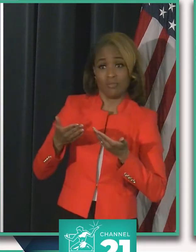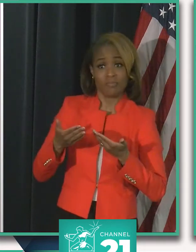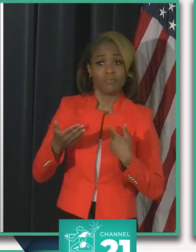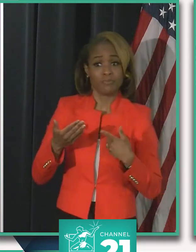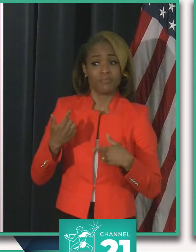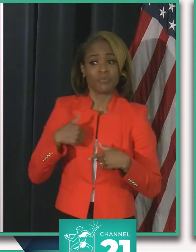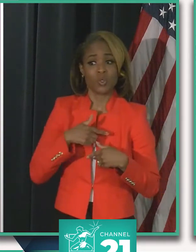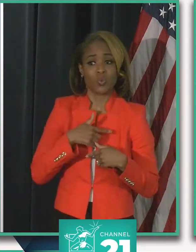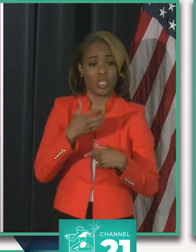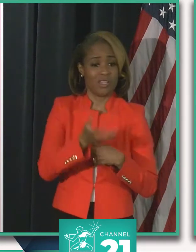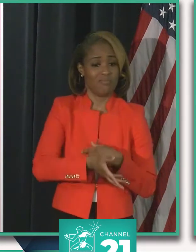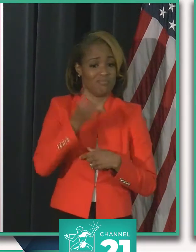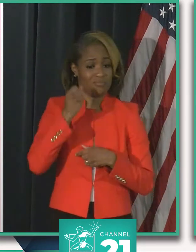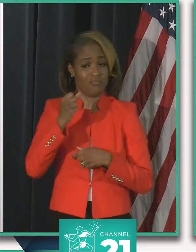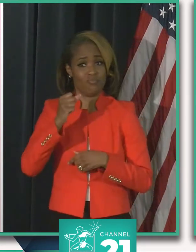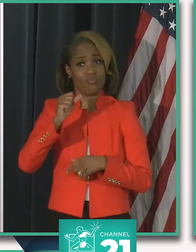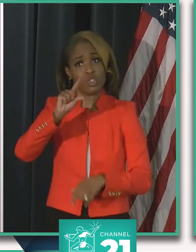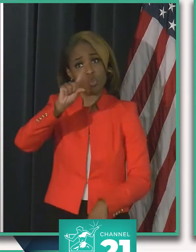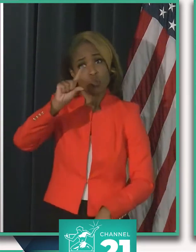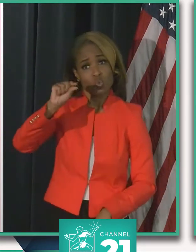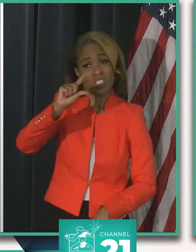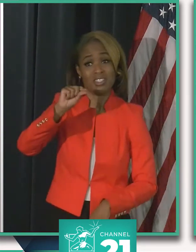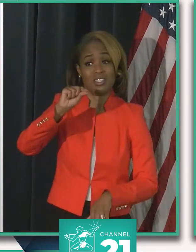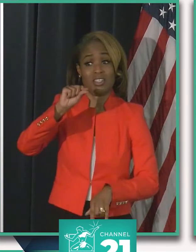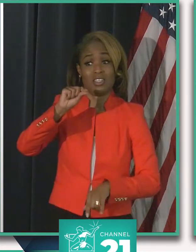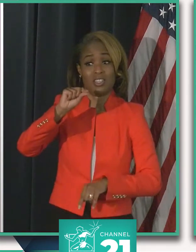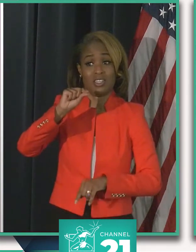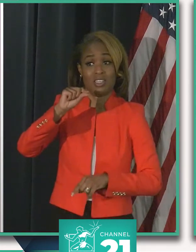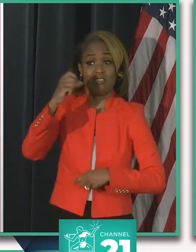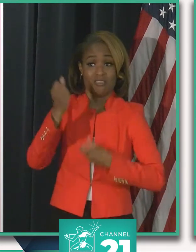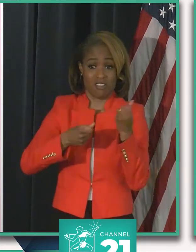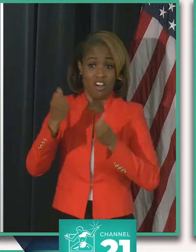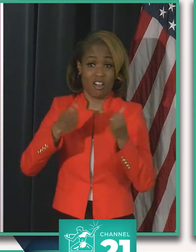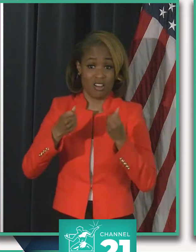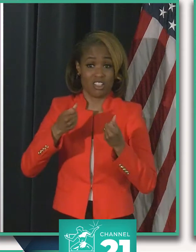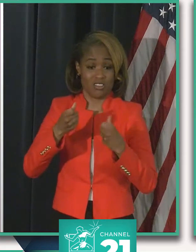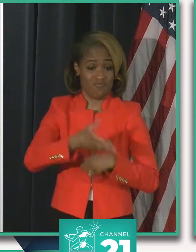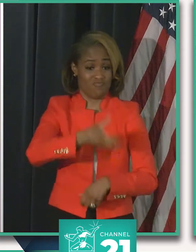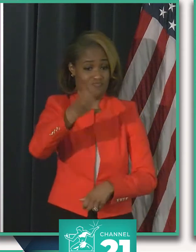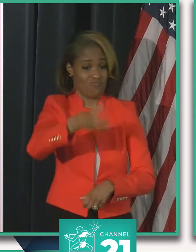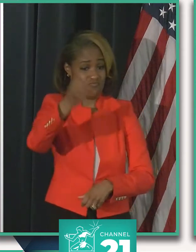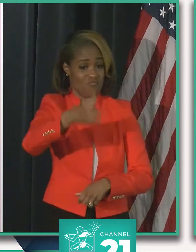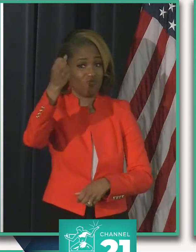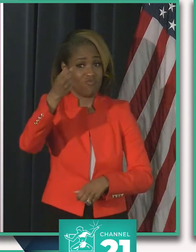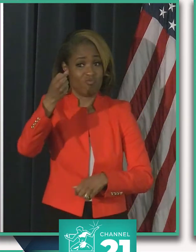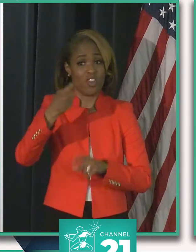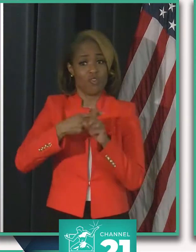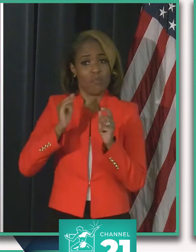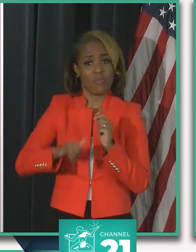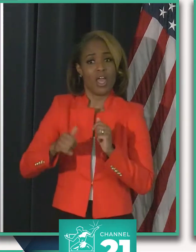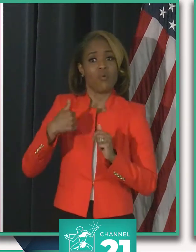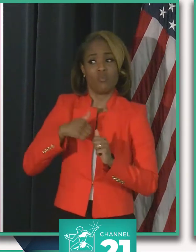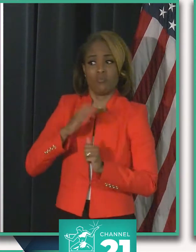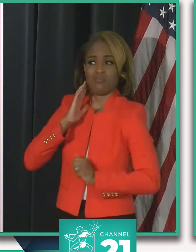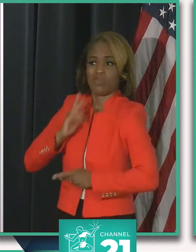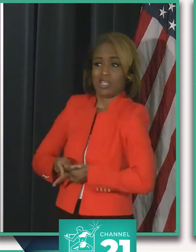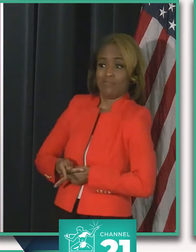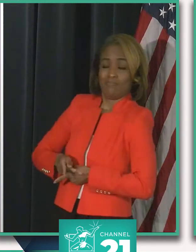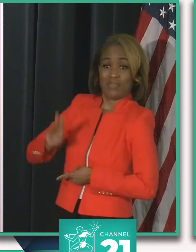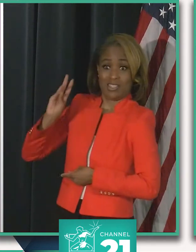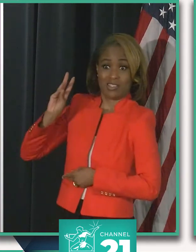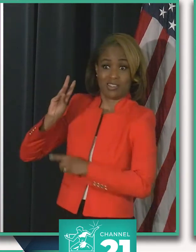we impounded 20 cars. 20 cars. And of that number, we plan on seizing six of the